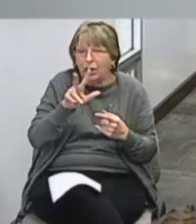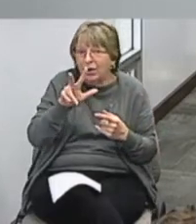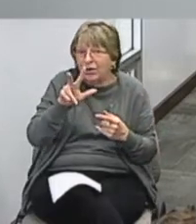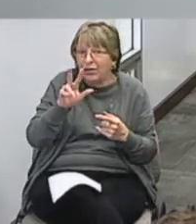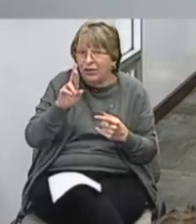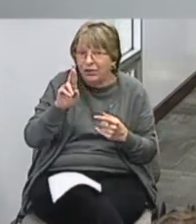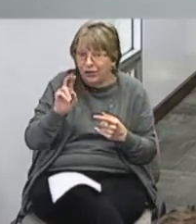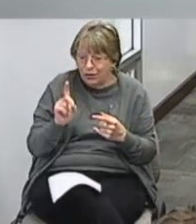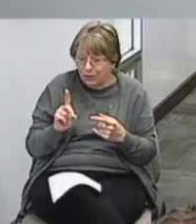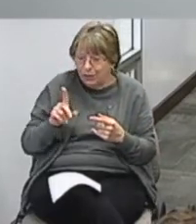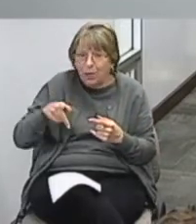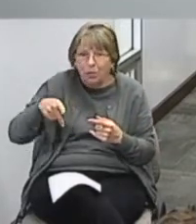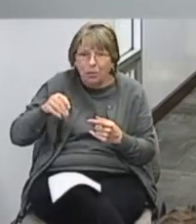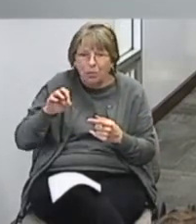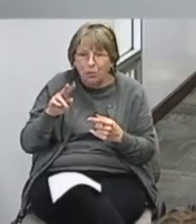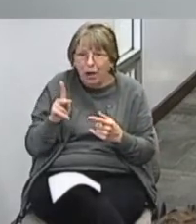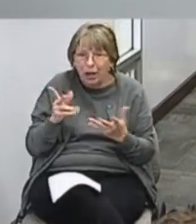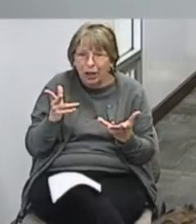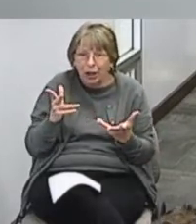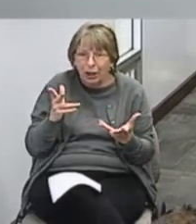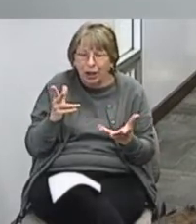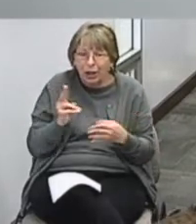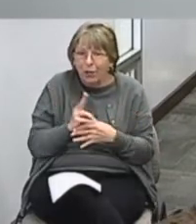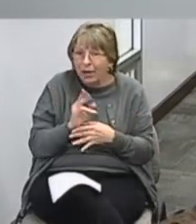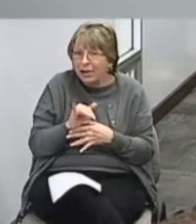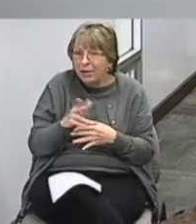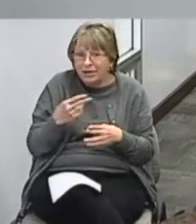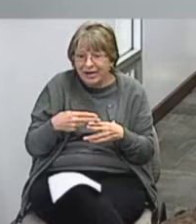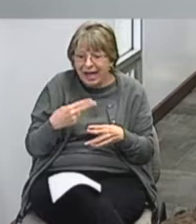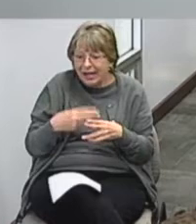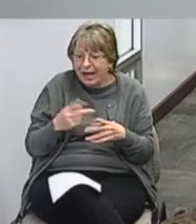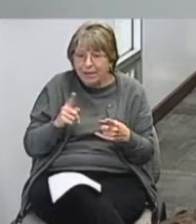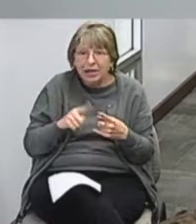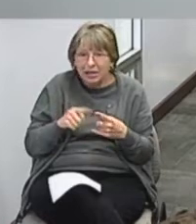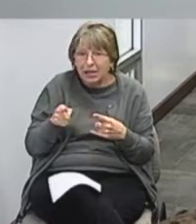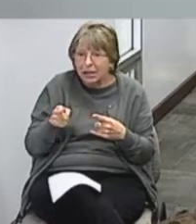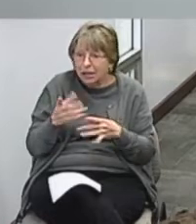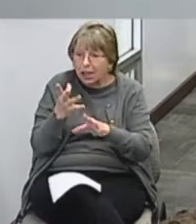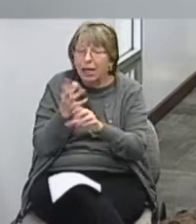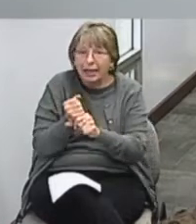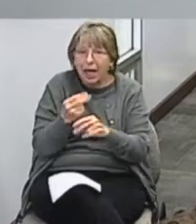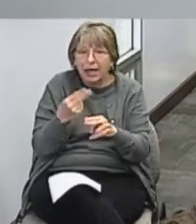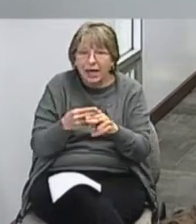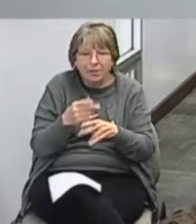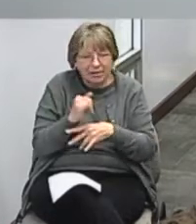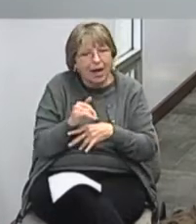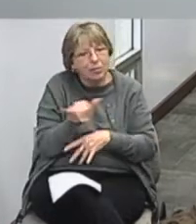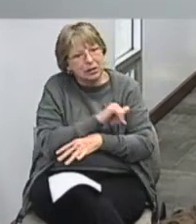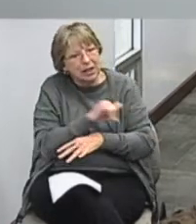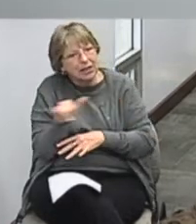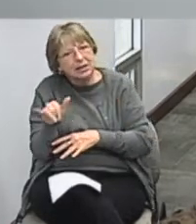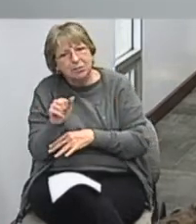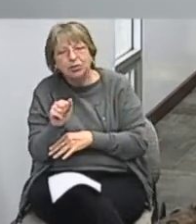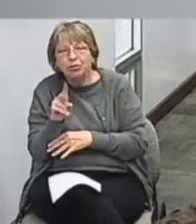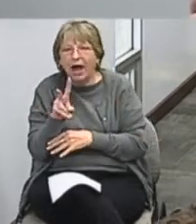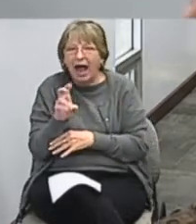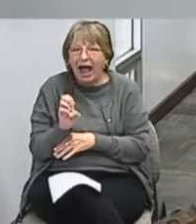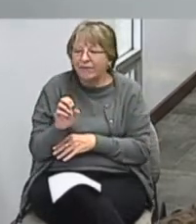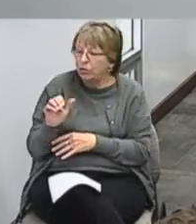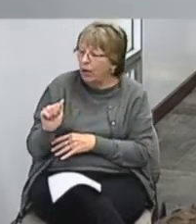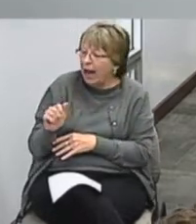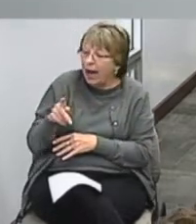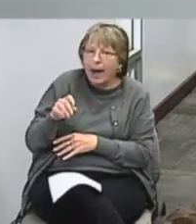we use that name for grants and just as a start of it until I got a name, and that was similar to the Avenue A Park. I think it was